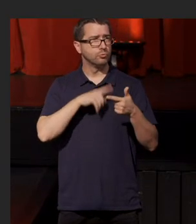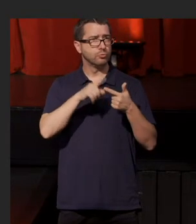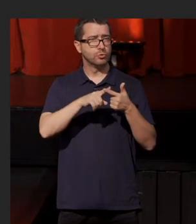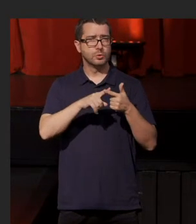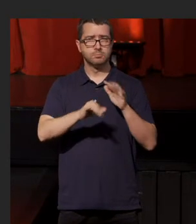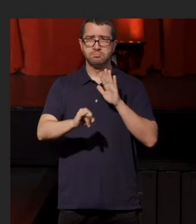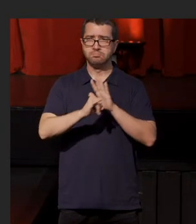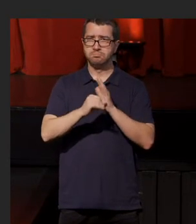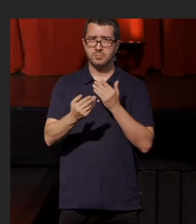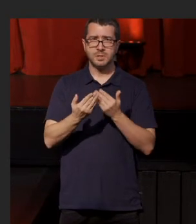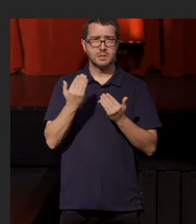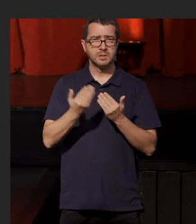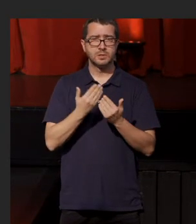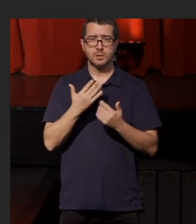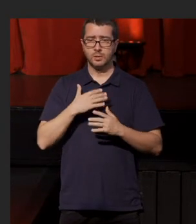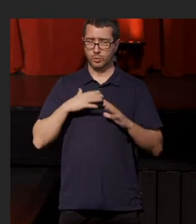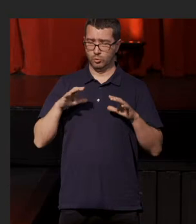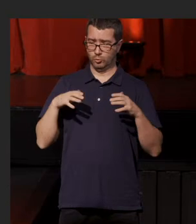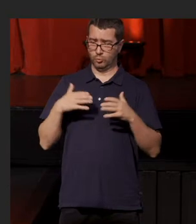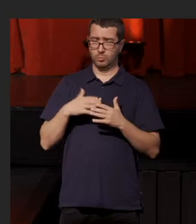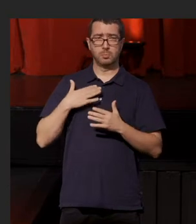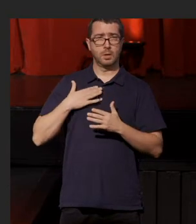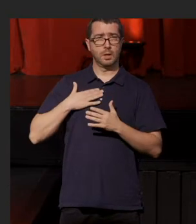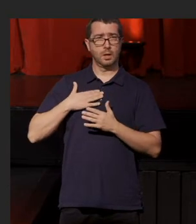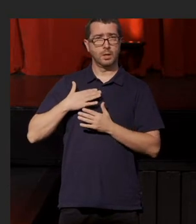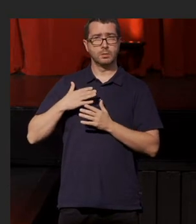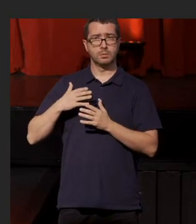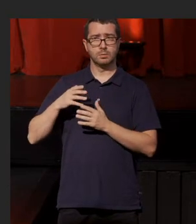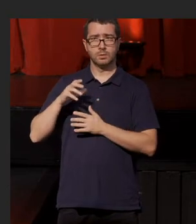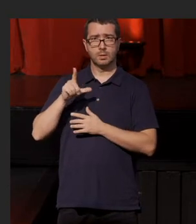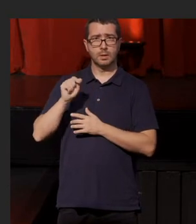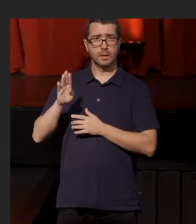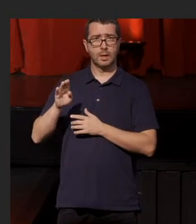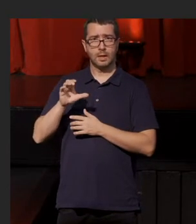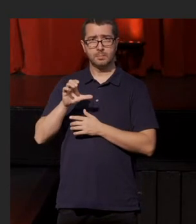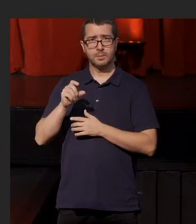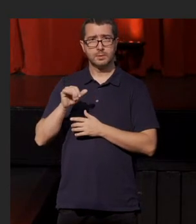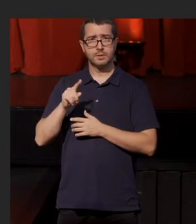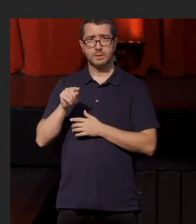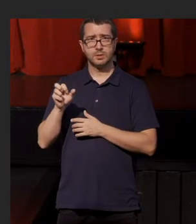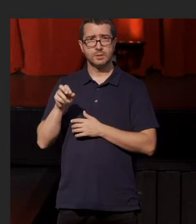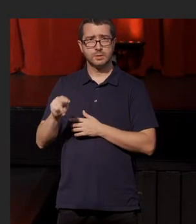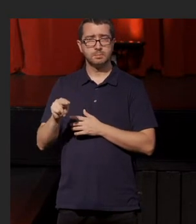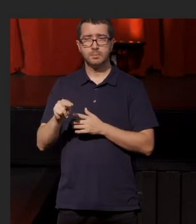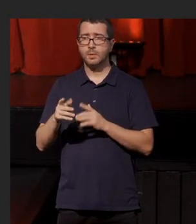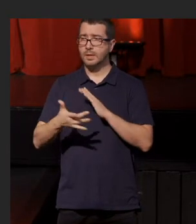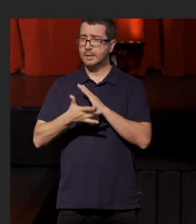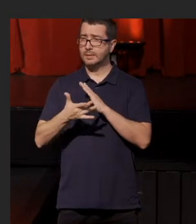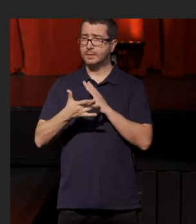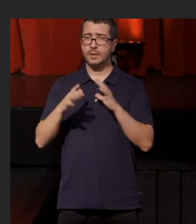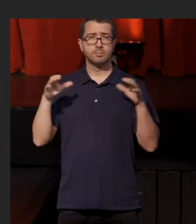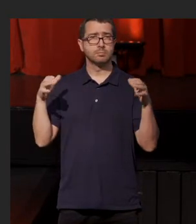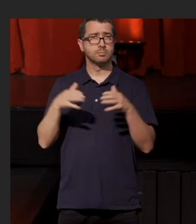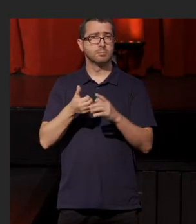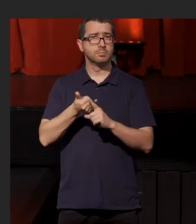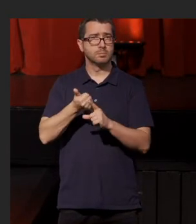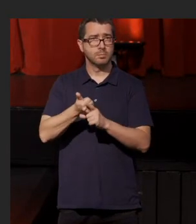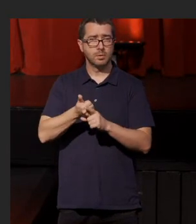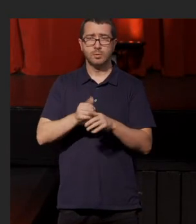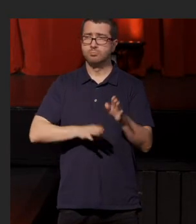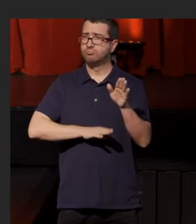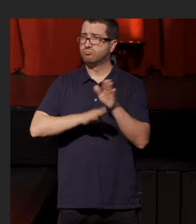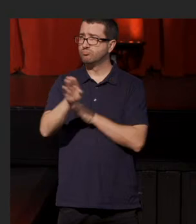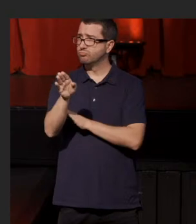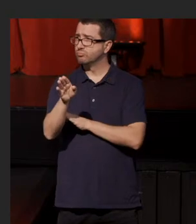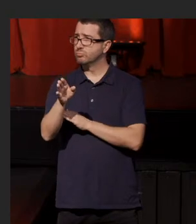and groups like mine at the Citizen Lab and even the tech platforms themselves have developed pretty good methods,